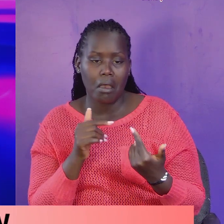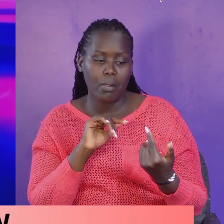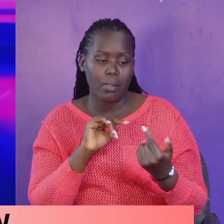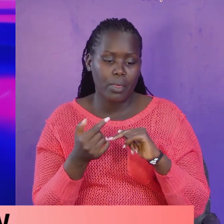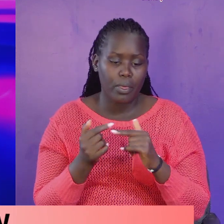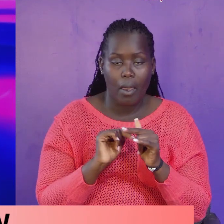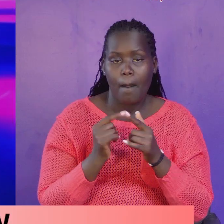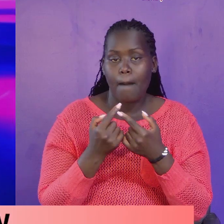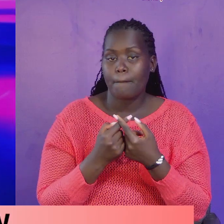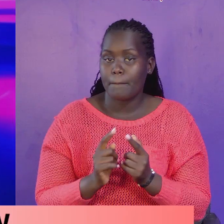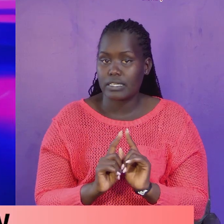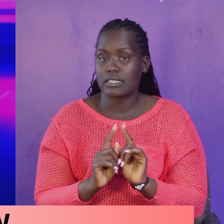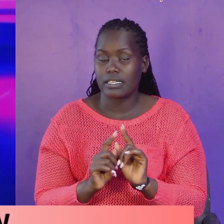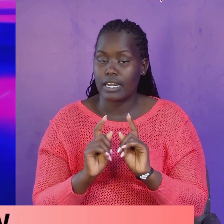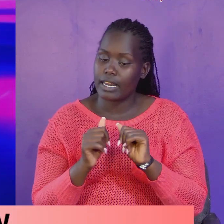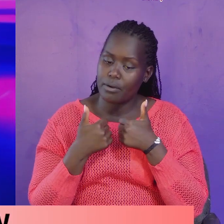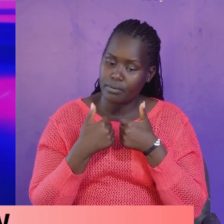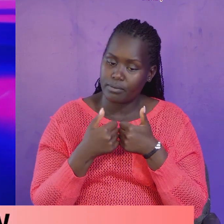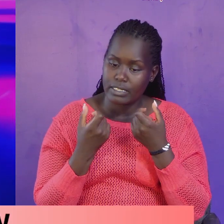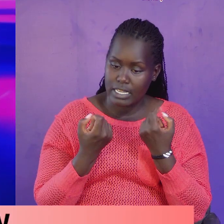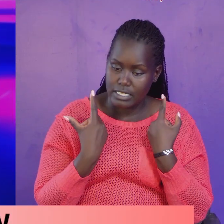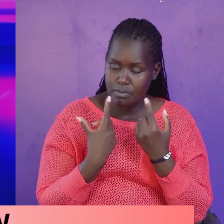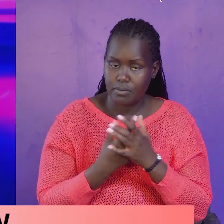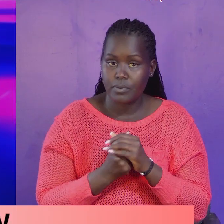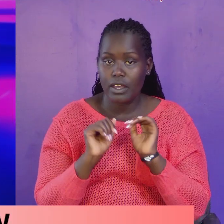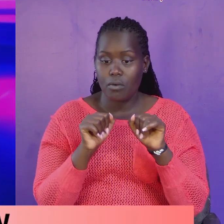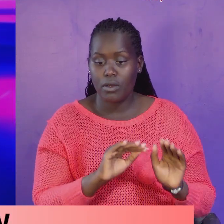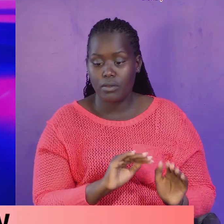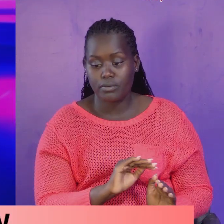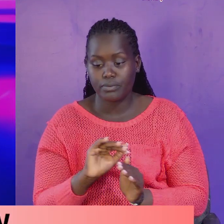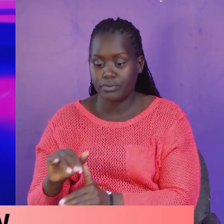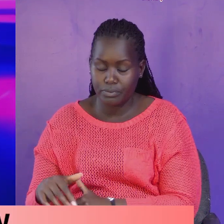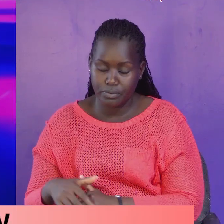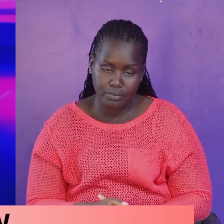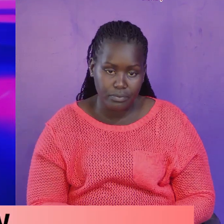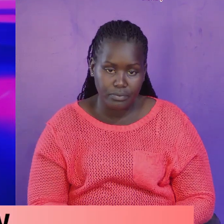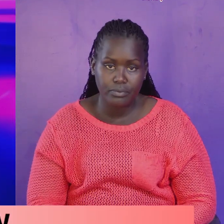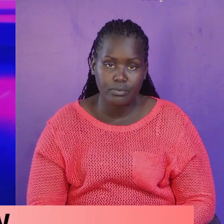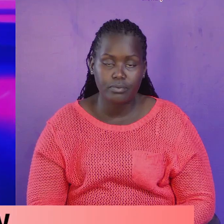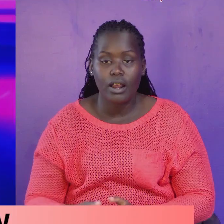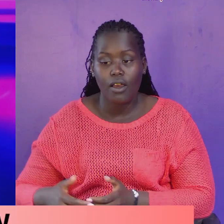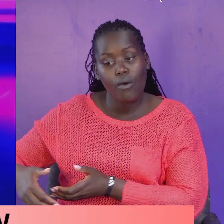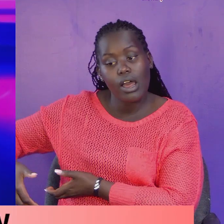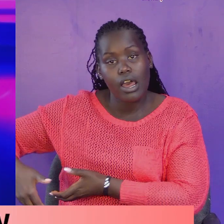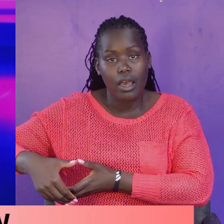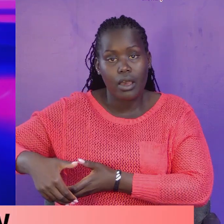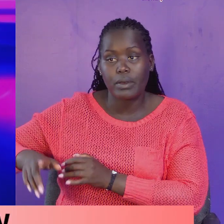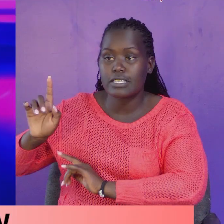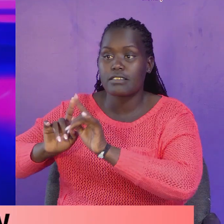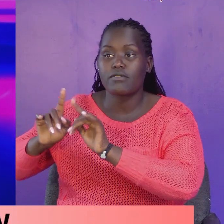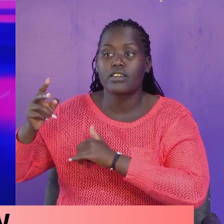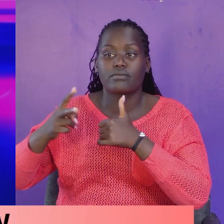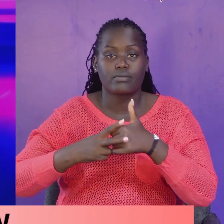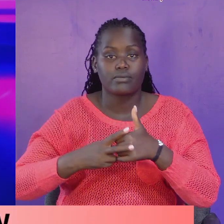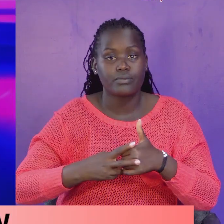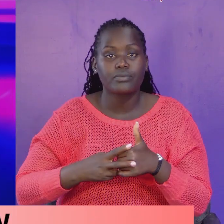It's understandable. Now, we can now move to rugby, Safari Sevens. Yeah.